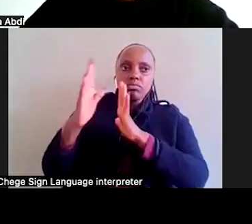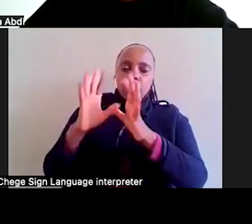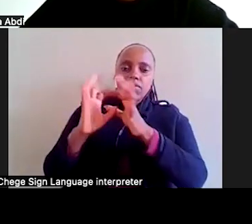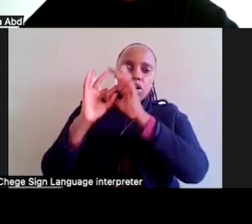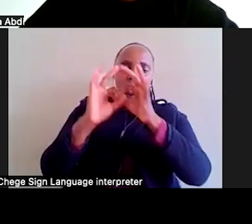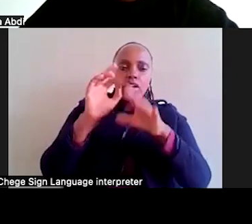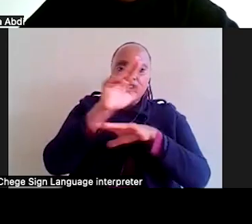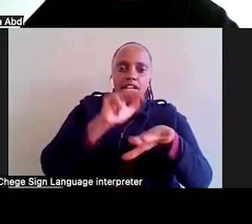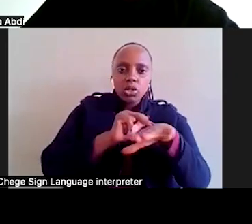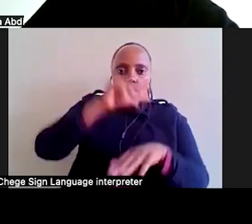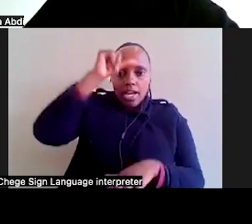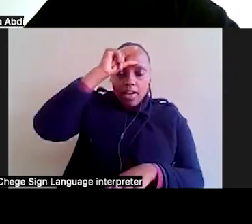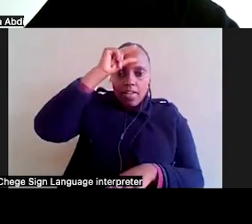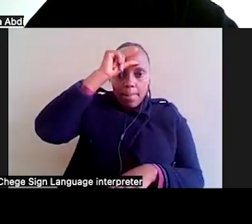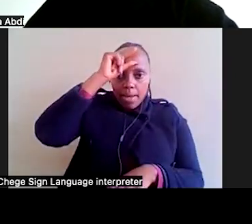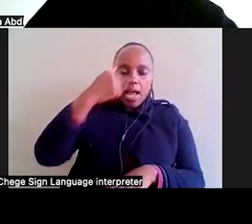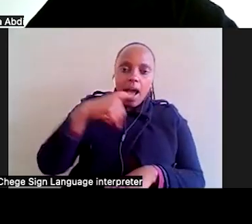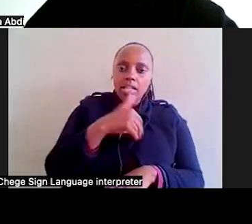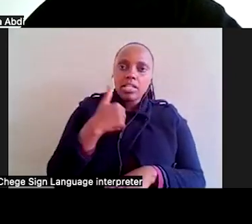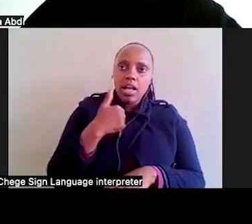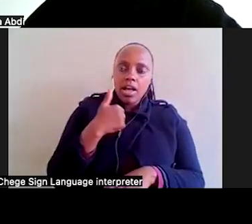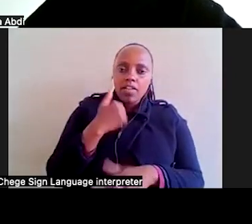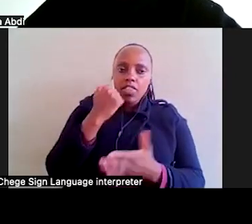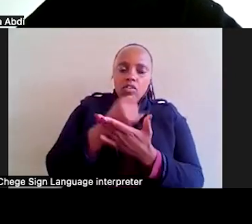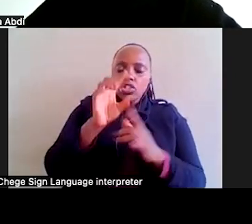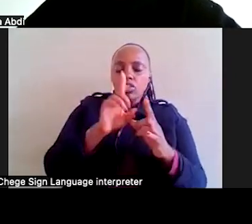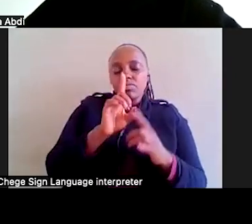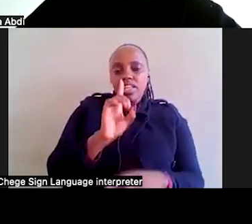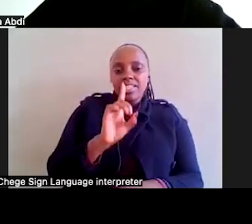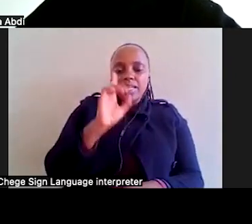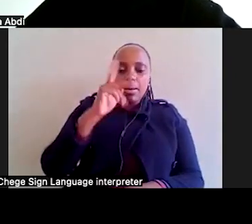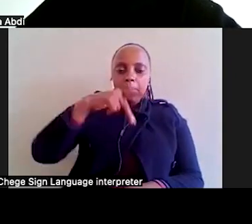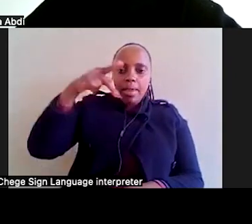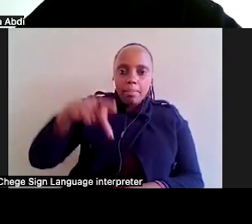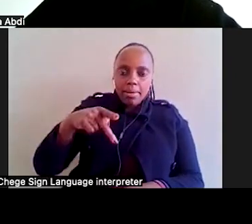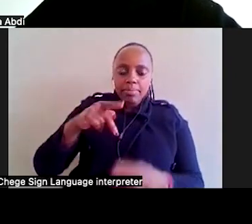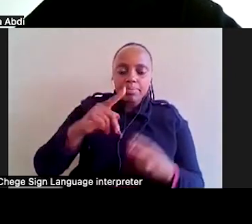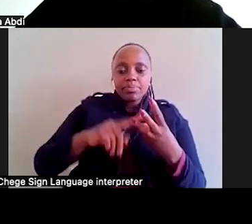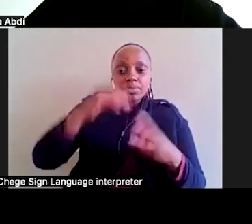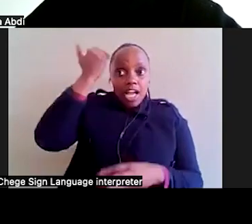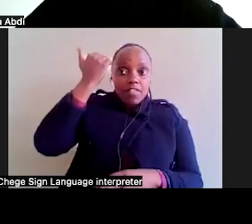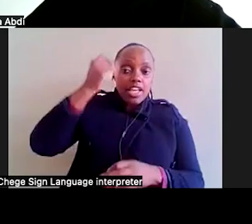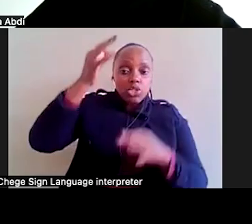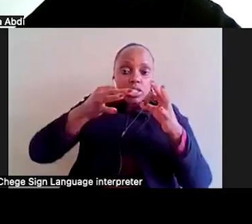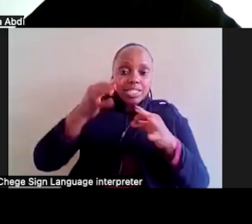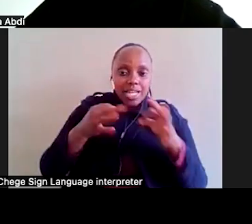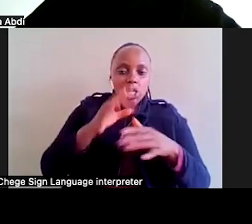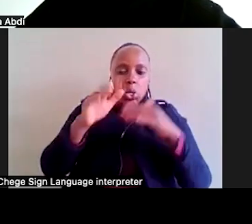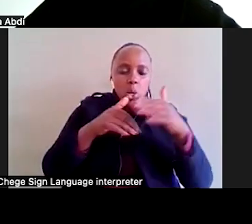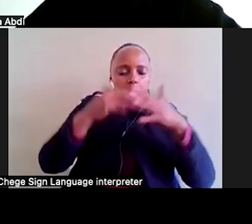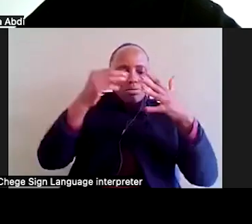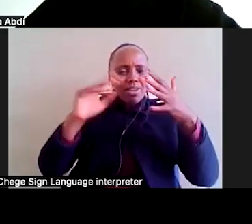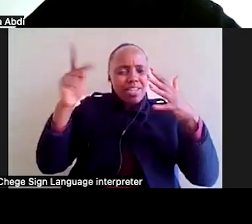National Government. We have the Office of the Director of Public Prosecution, we have the judiciary, and so in Kenya, we have